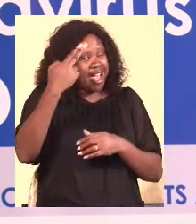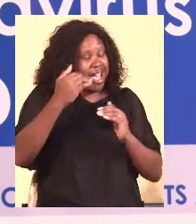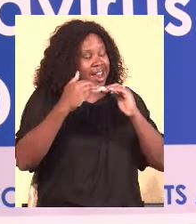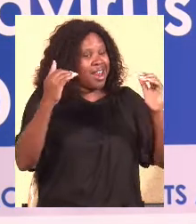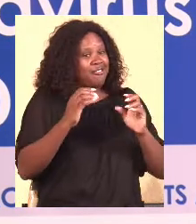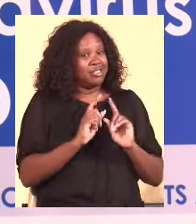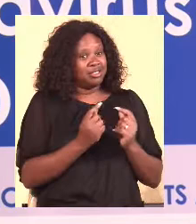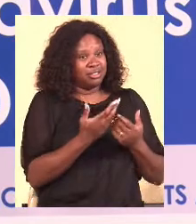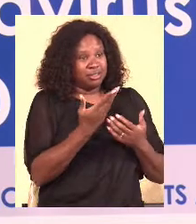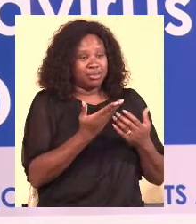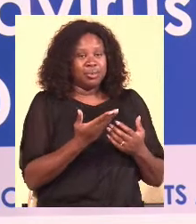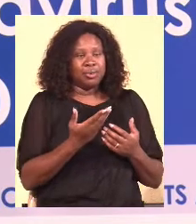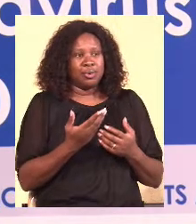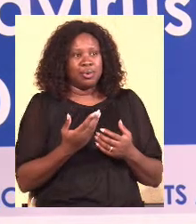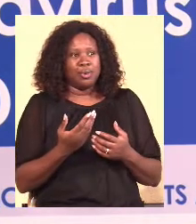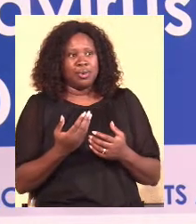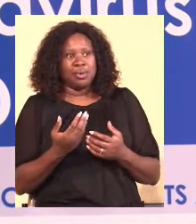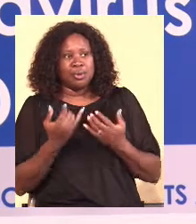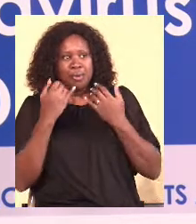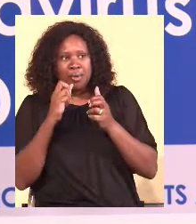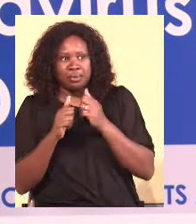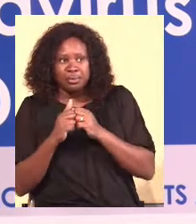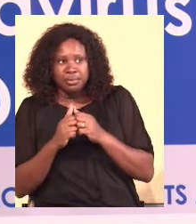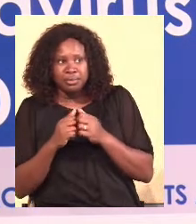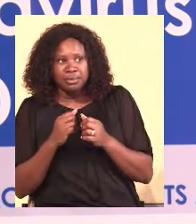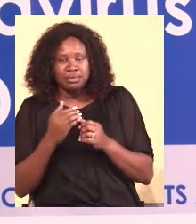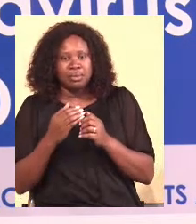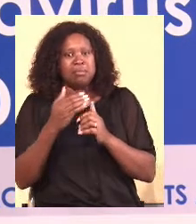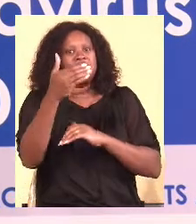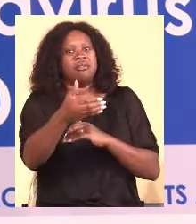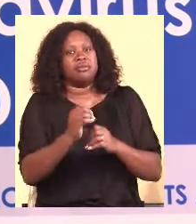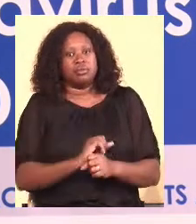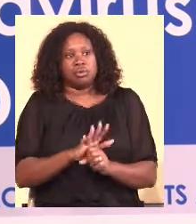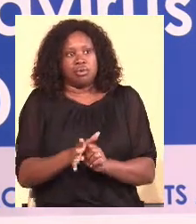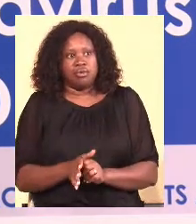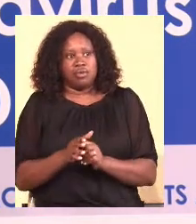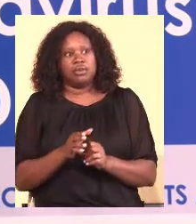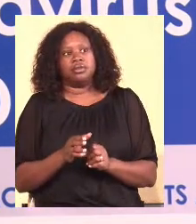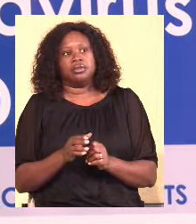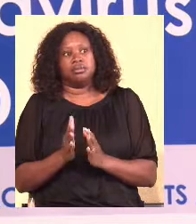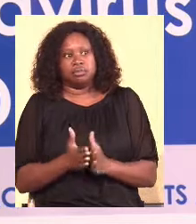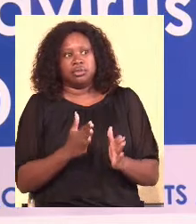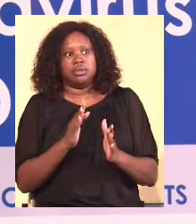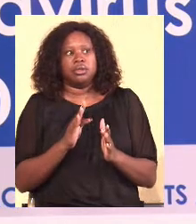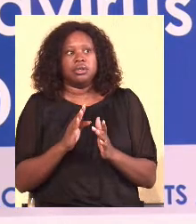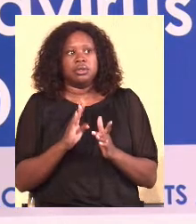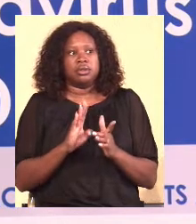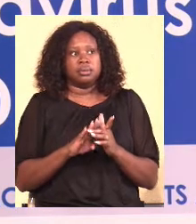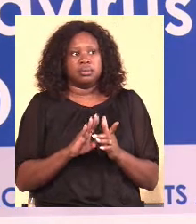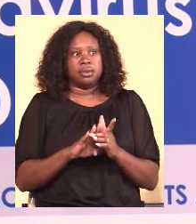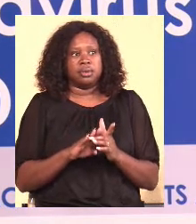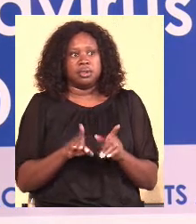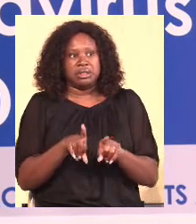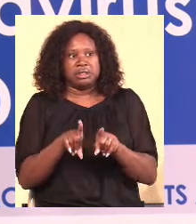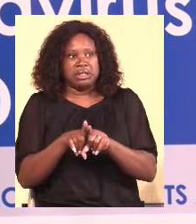it also inform a crisis, a post-COVID crisis response plan in the event of a